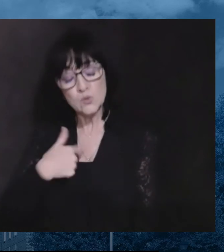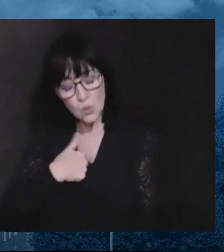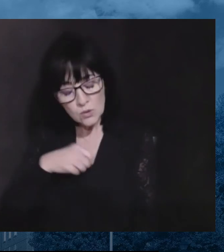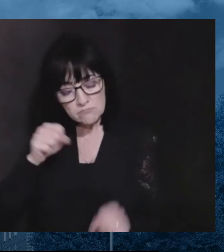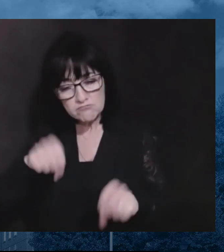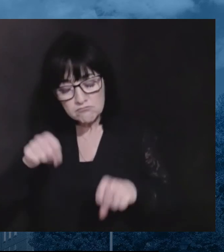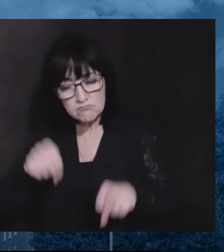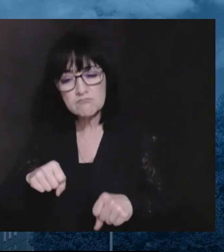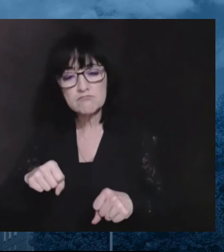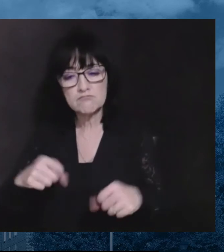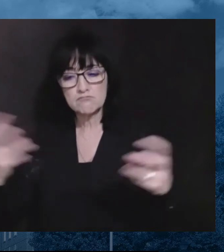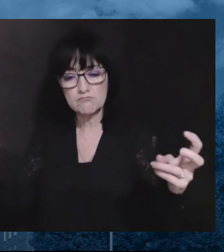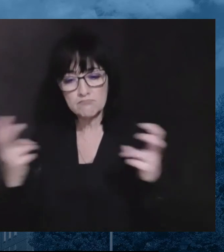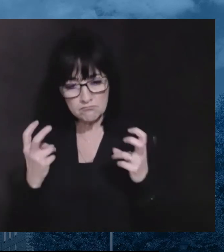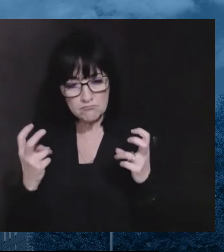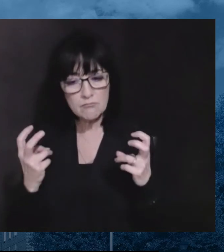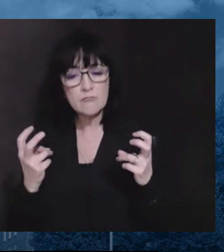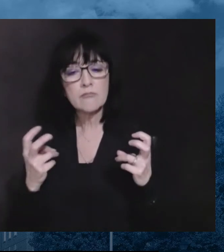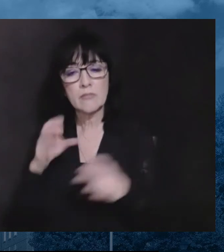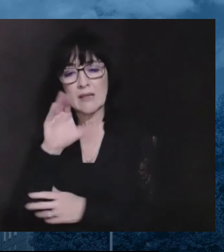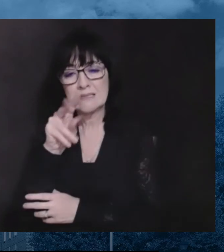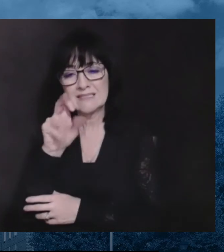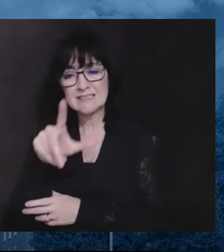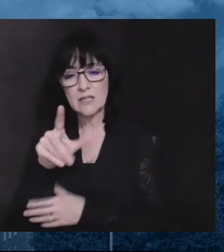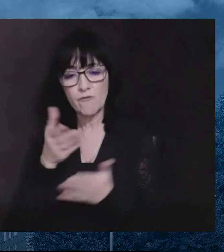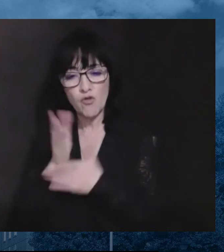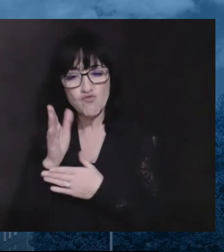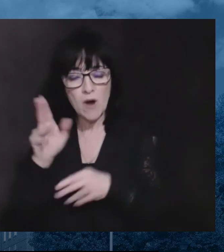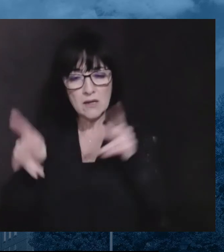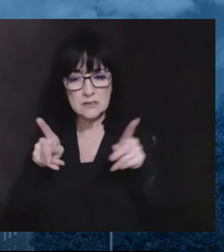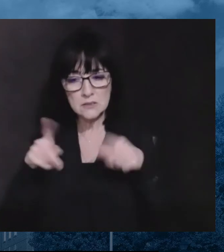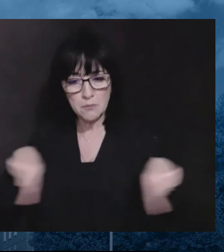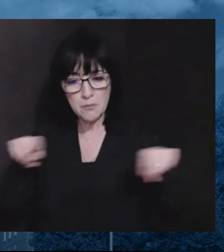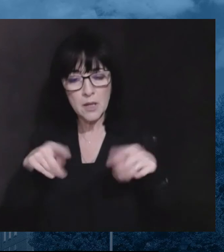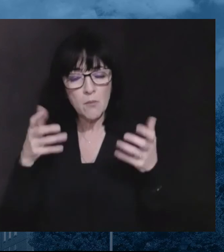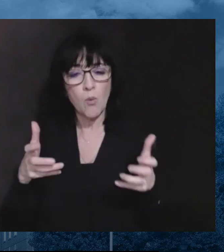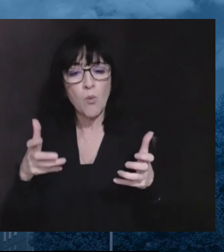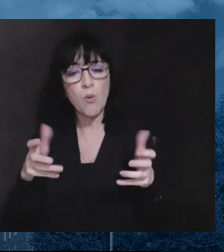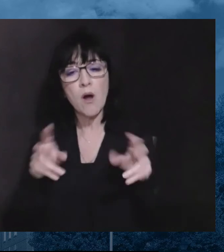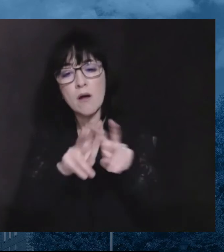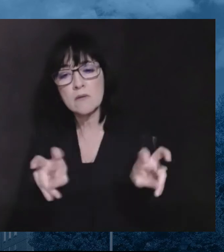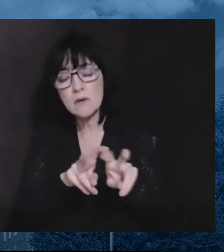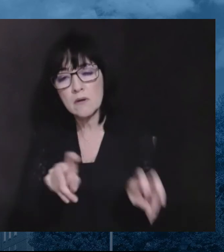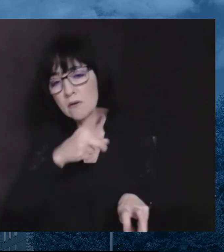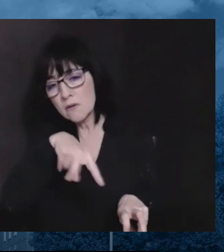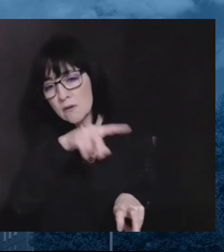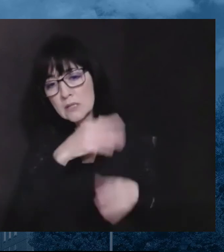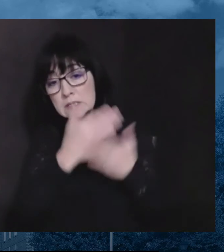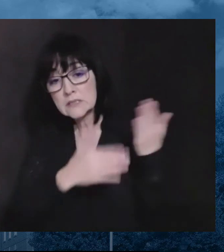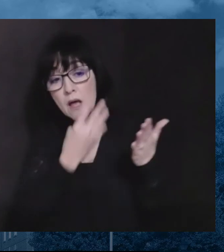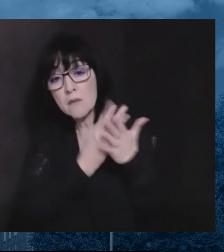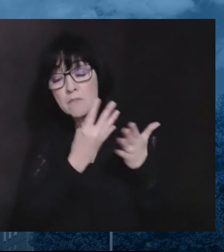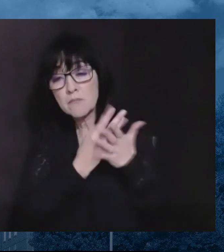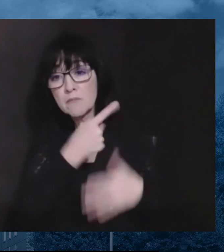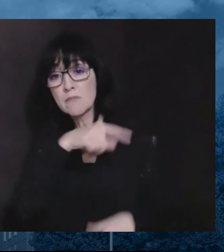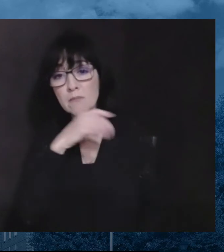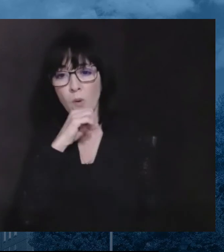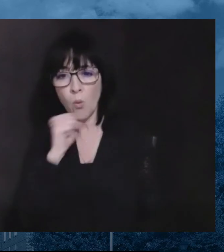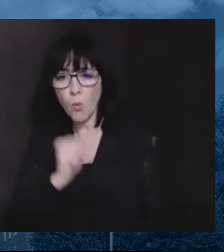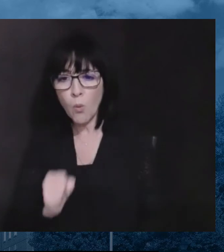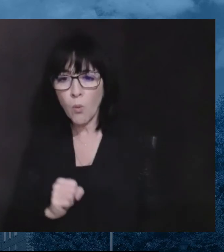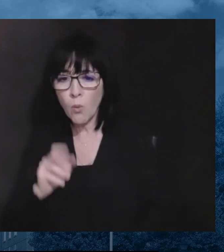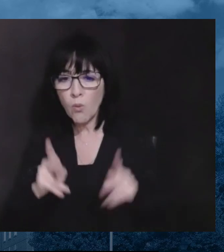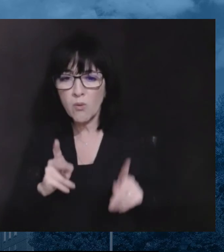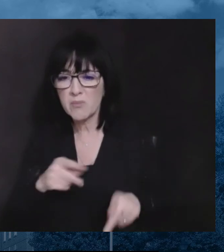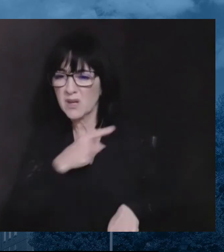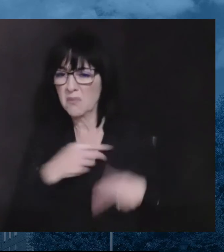have asked us to do, look at elderly inmates who may have compromised health conditions. We